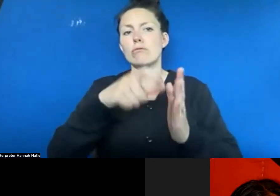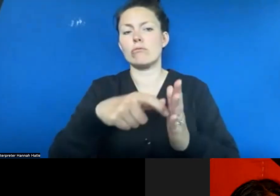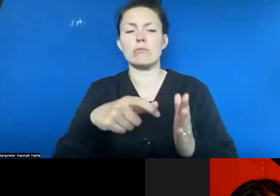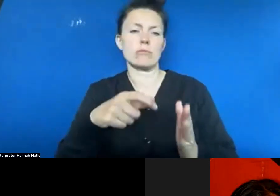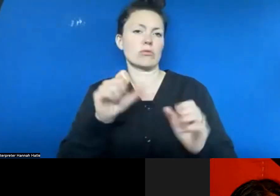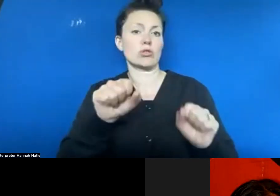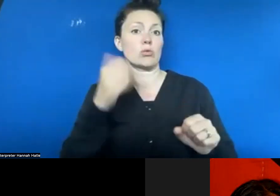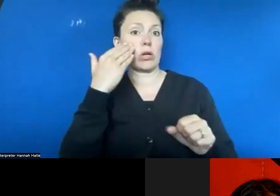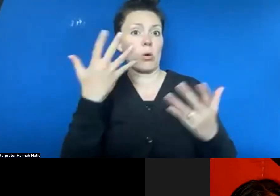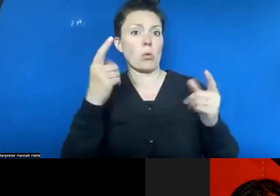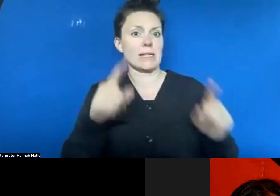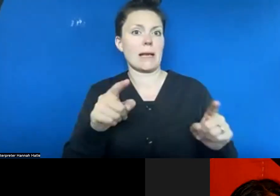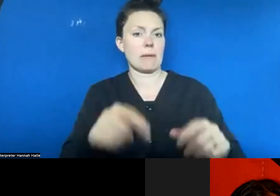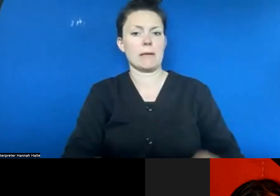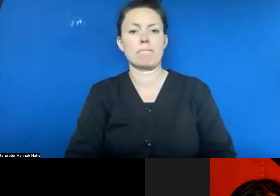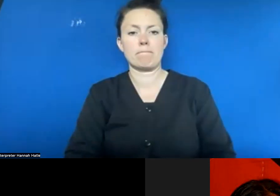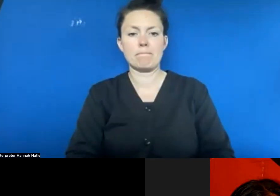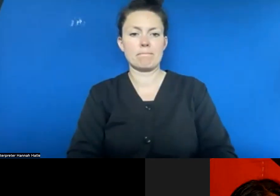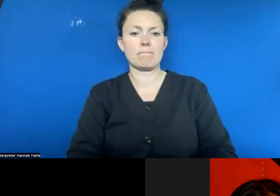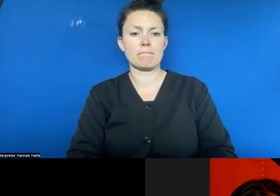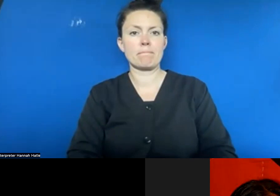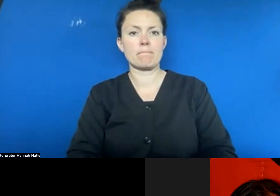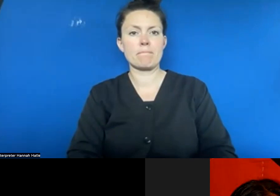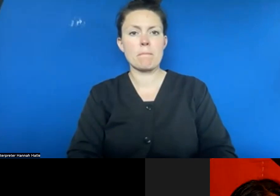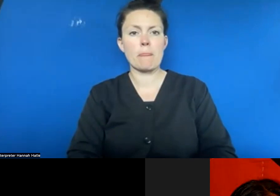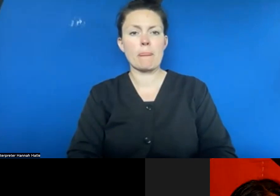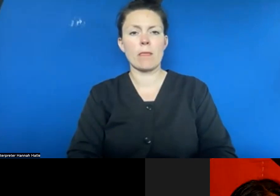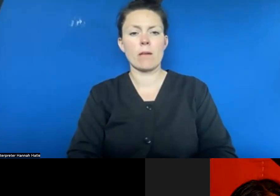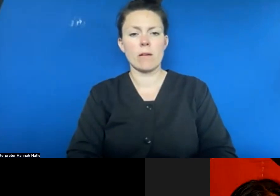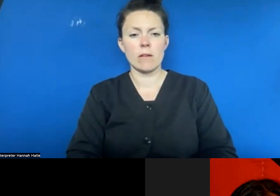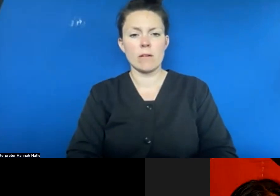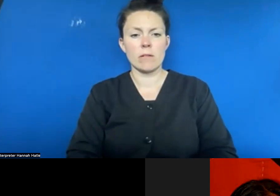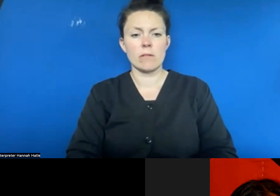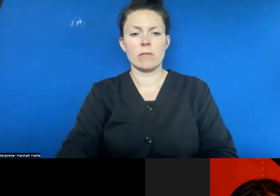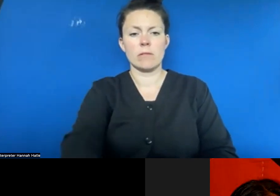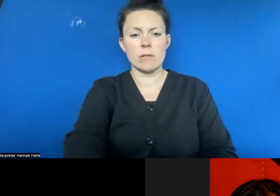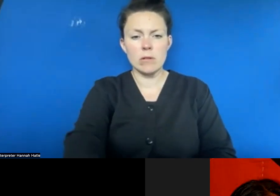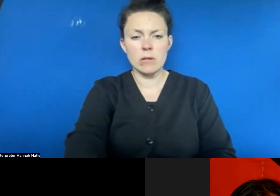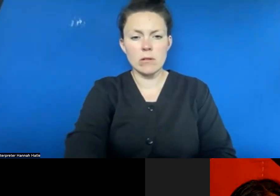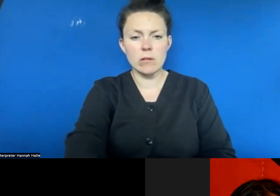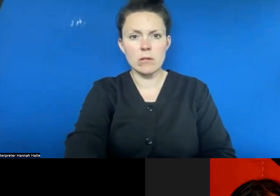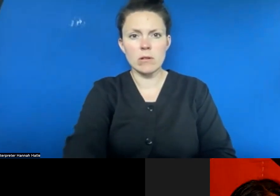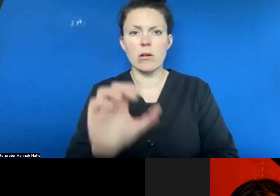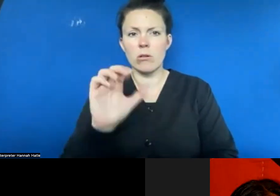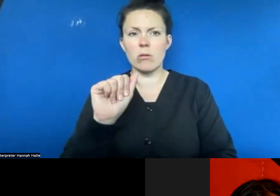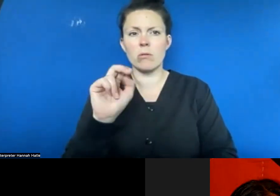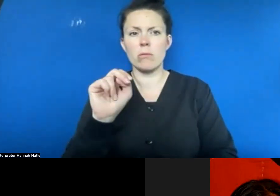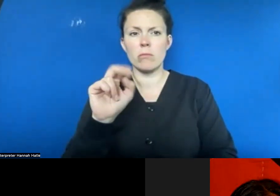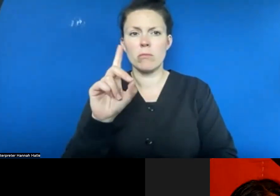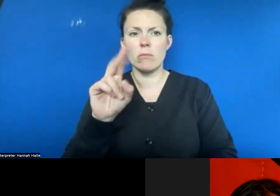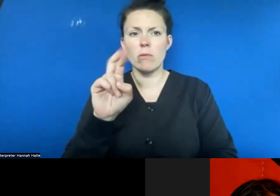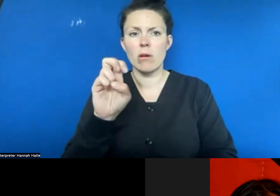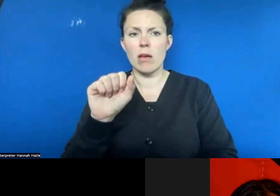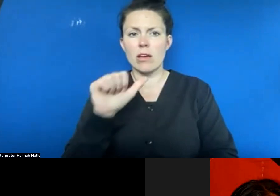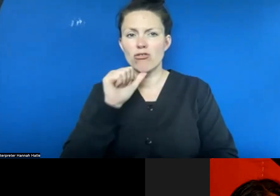there. And then, oh, Andrea's not on anymore. But I don't